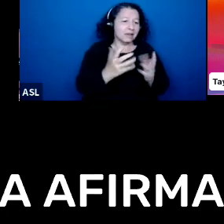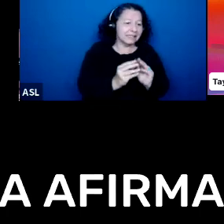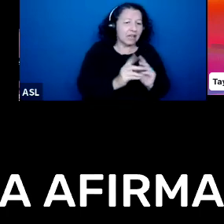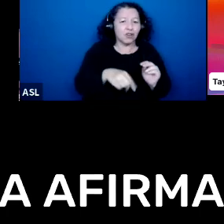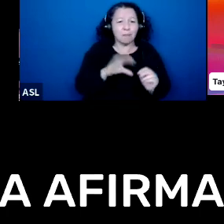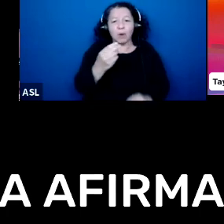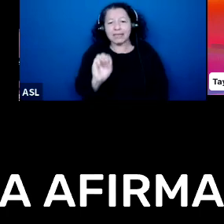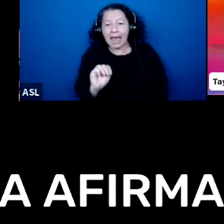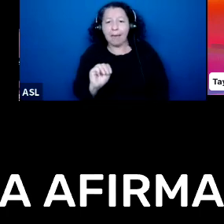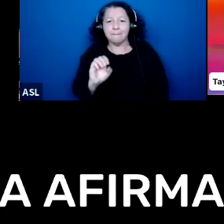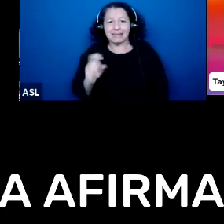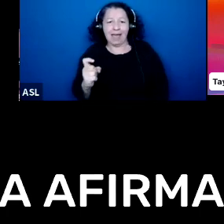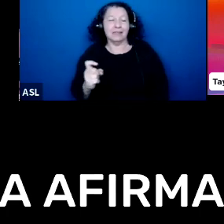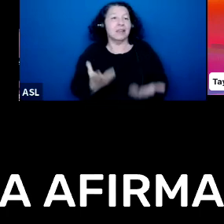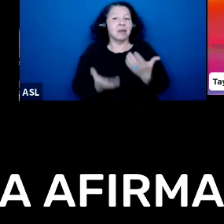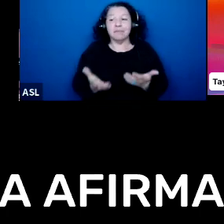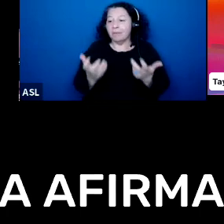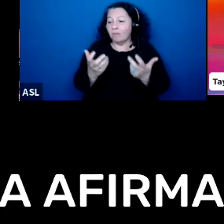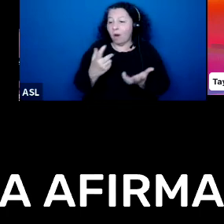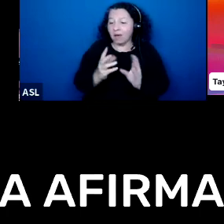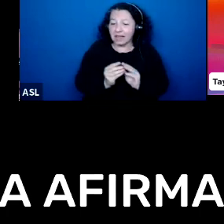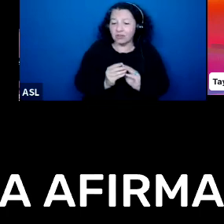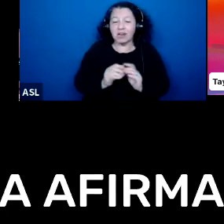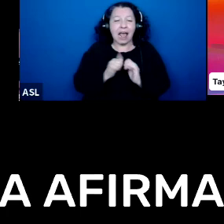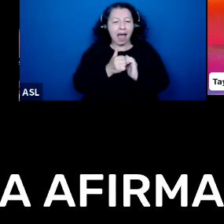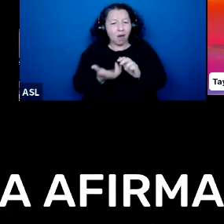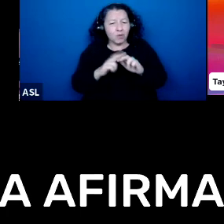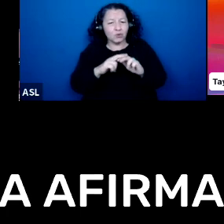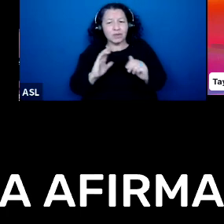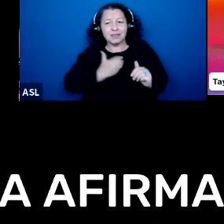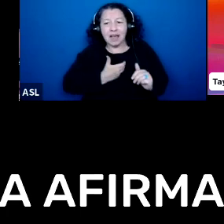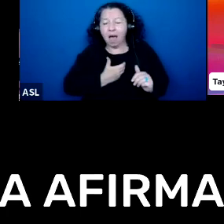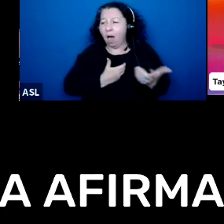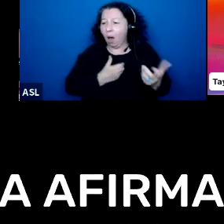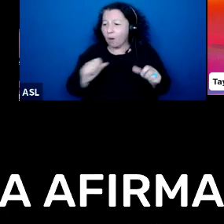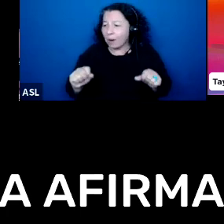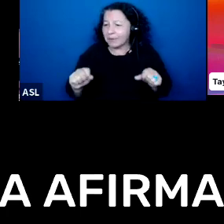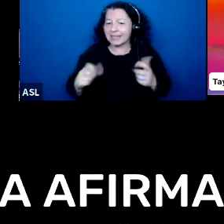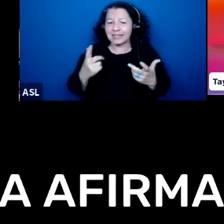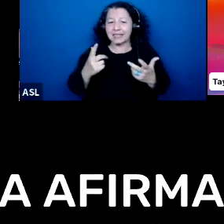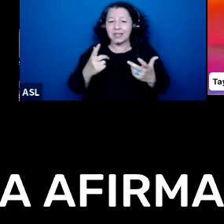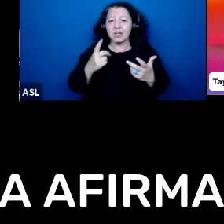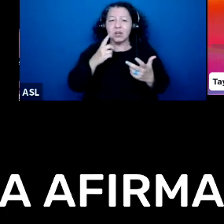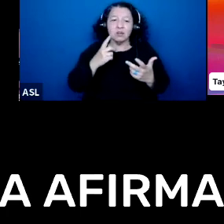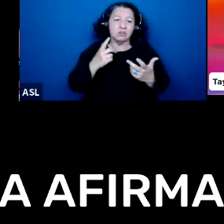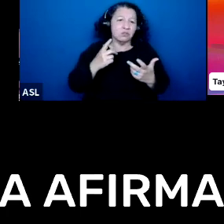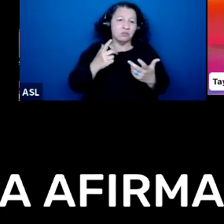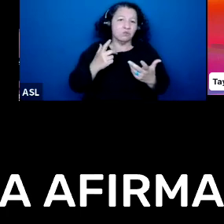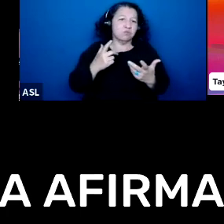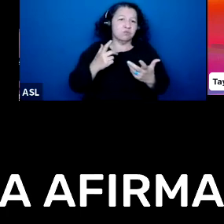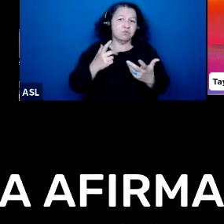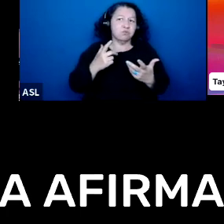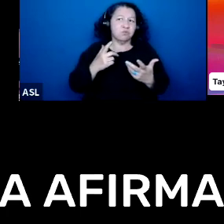want a session on chemsex. Maybe we want a session on how can we increase our ability to